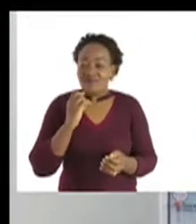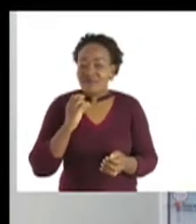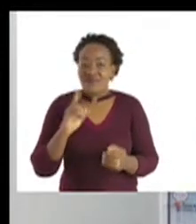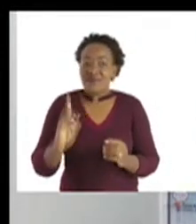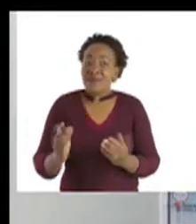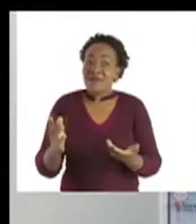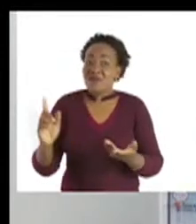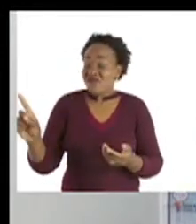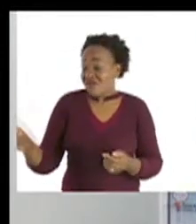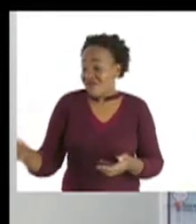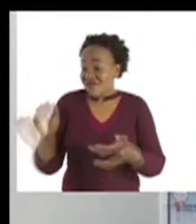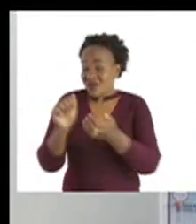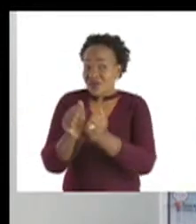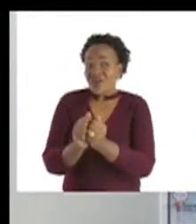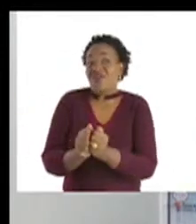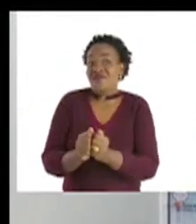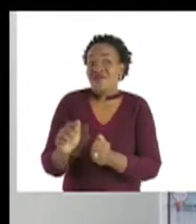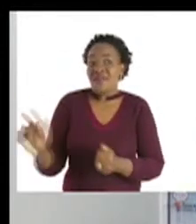Say hello.